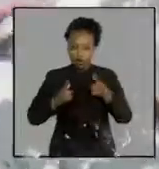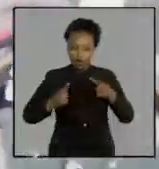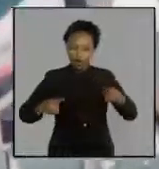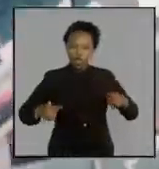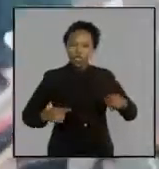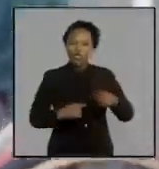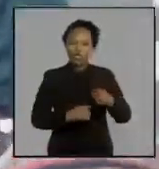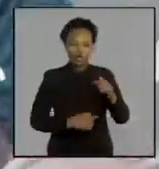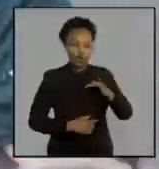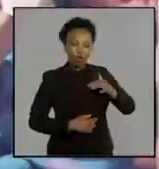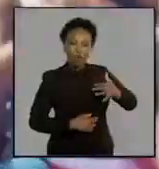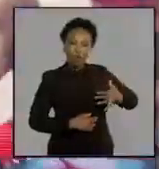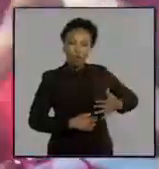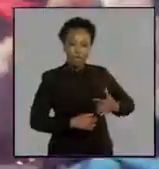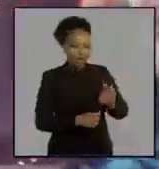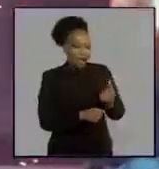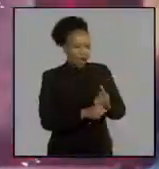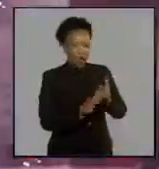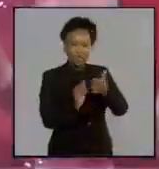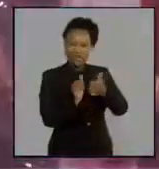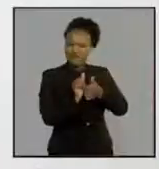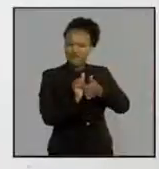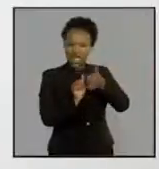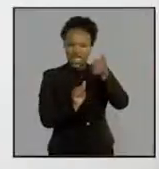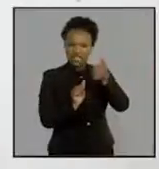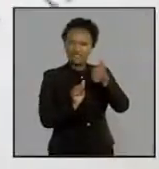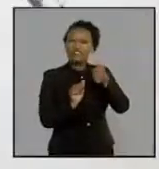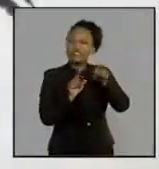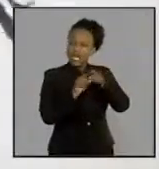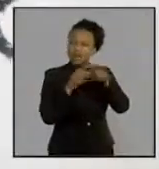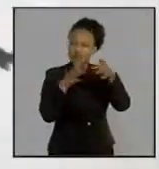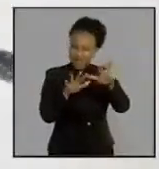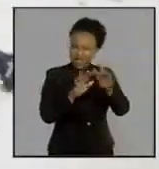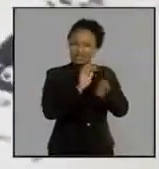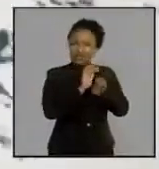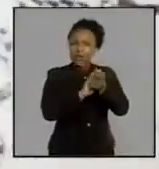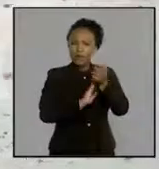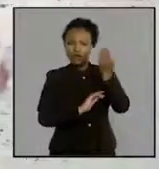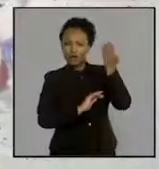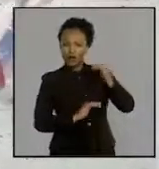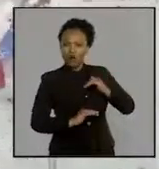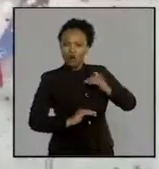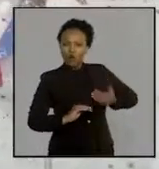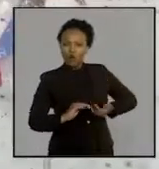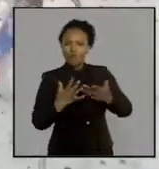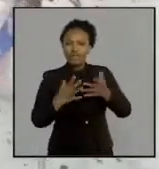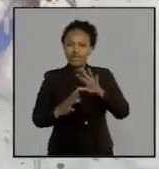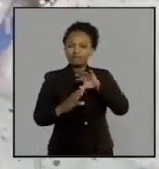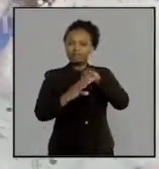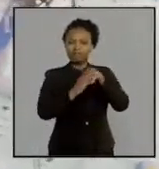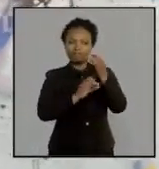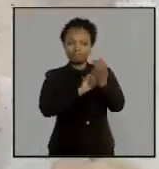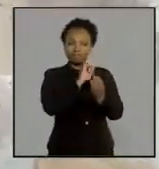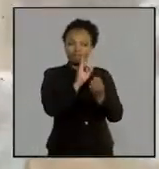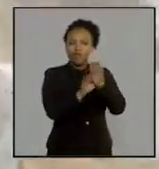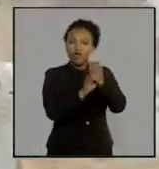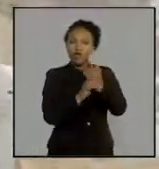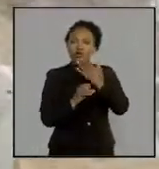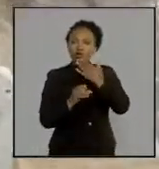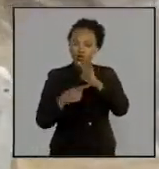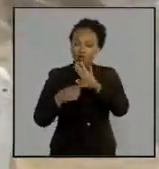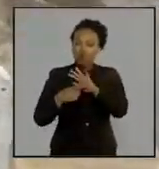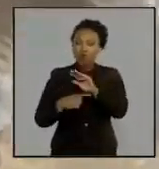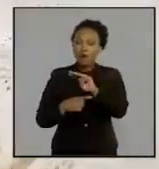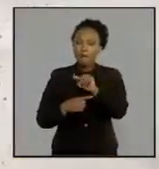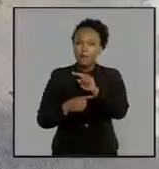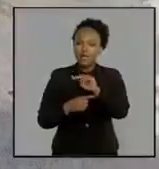We women are always first, as shown by those among us who were sent to world stages, Major Mandi